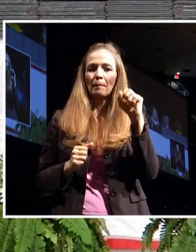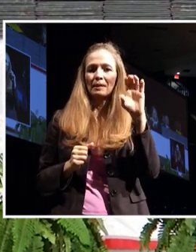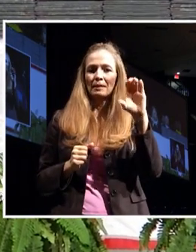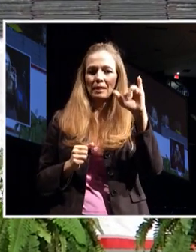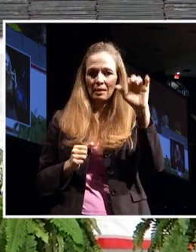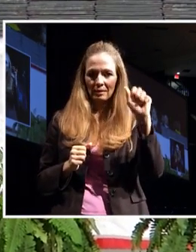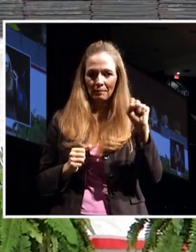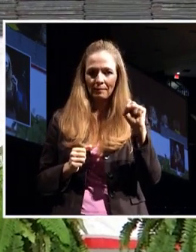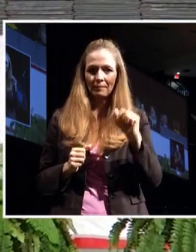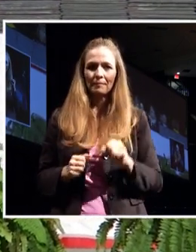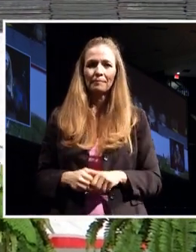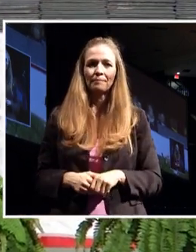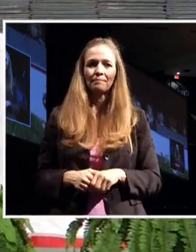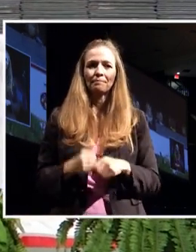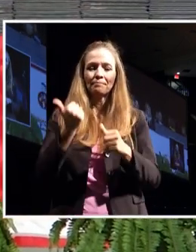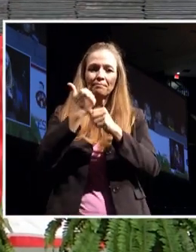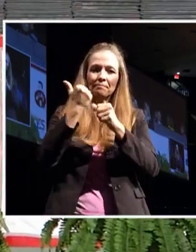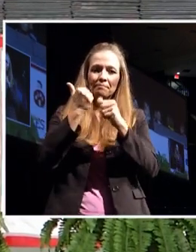Macias.